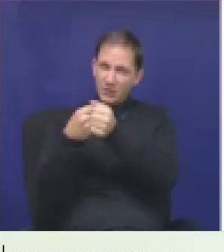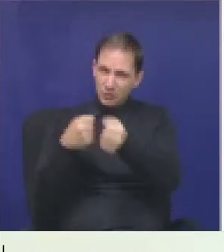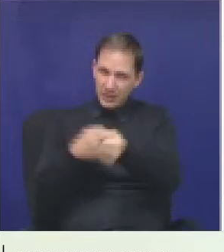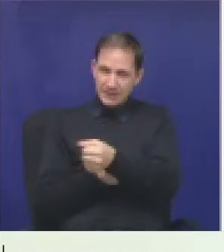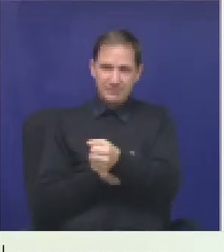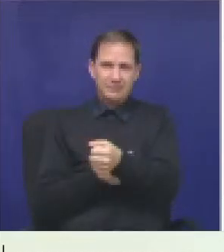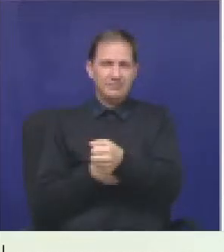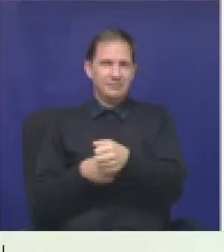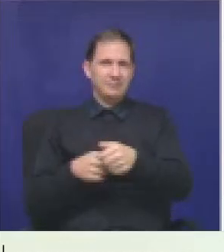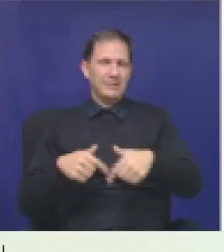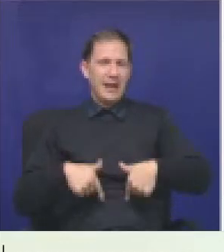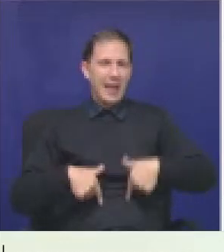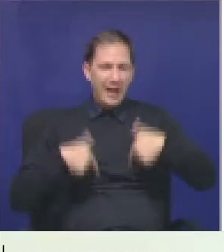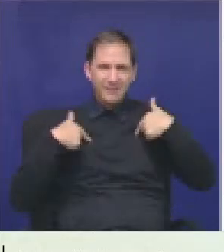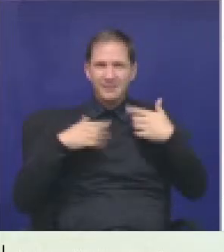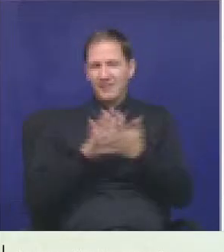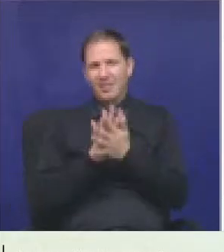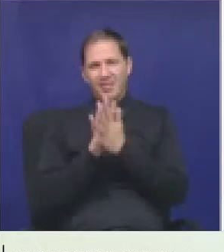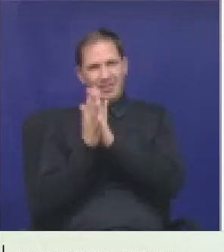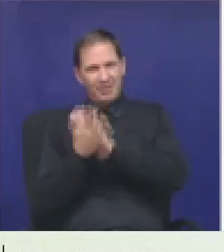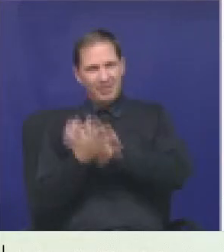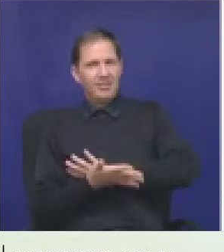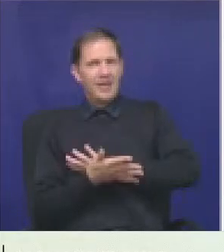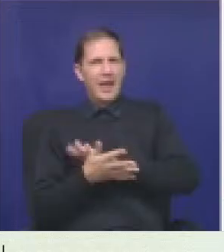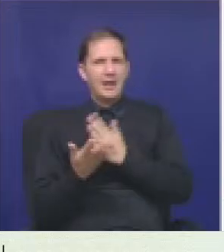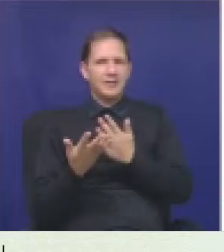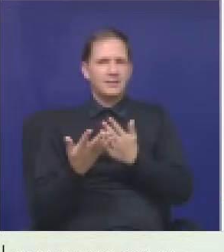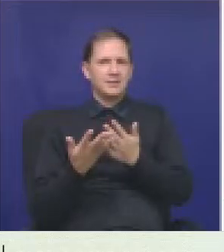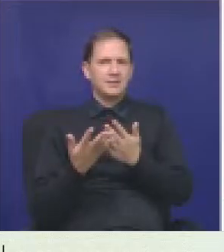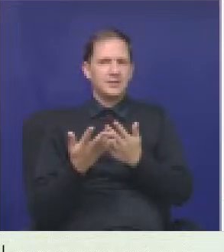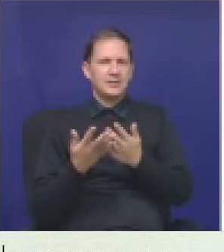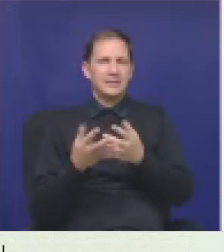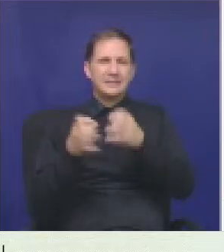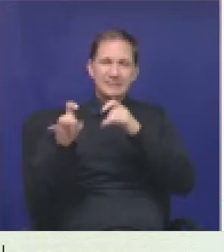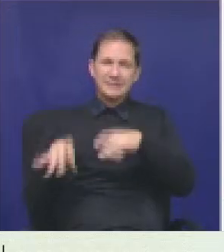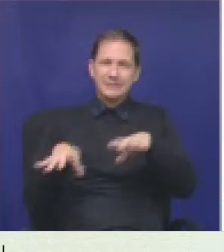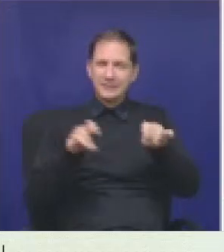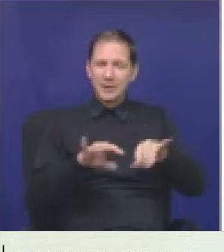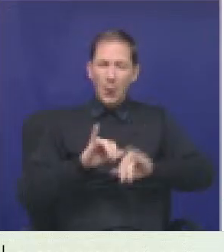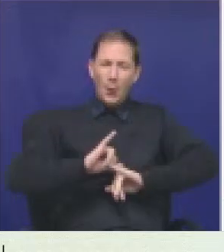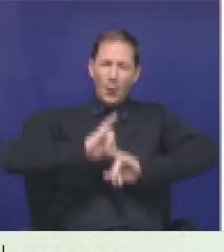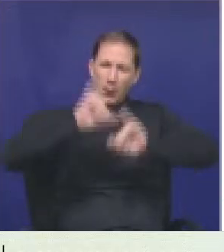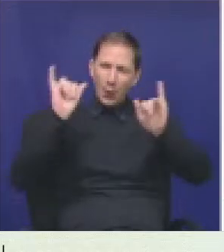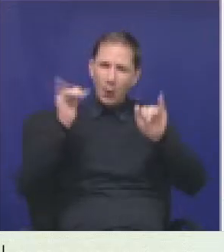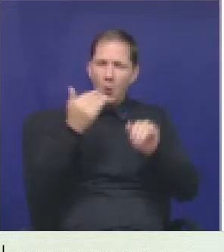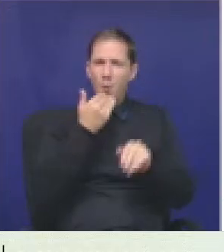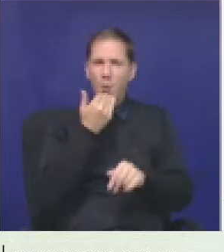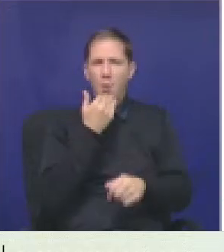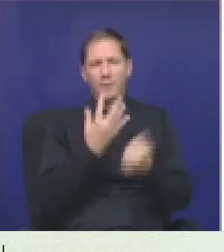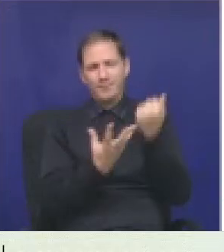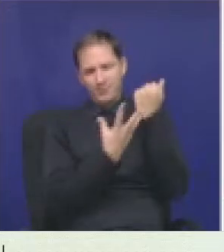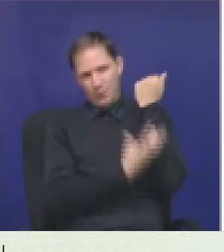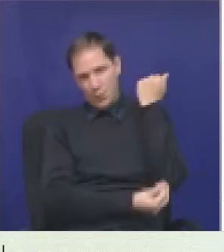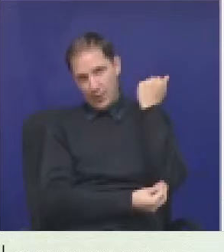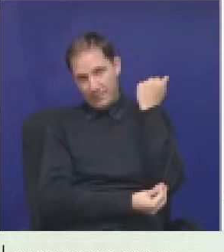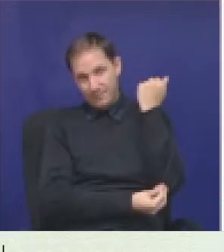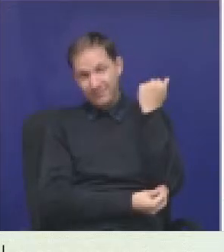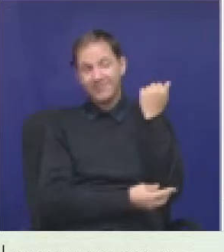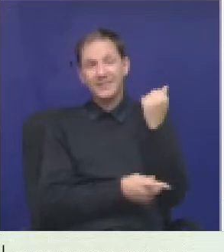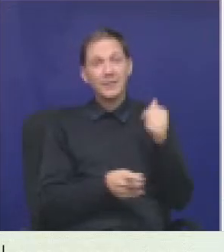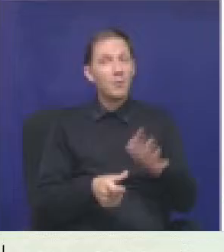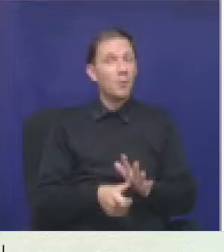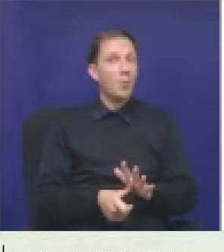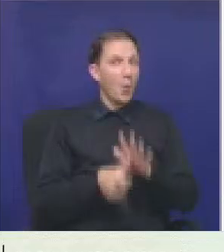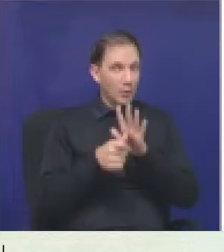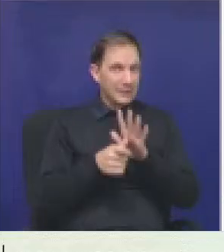lives, break routines, and they often hit the poorest of the poor the hardest. In times like these, Stats SA plays